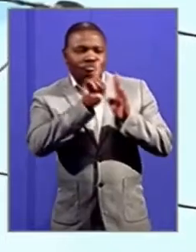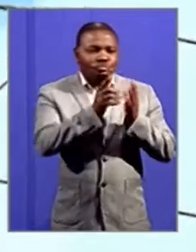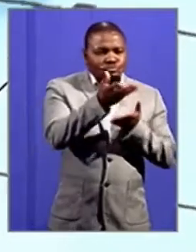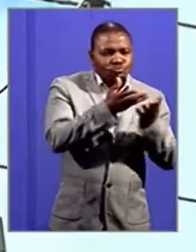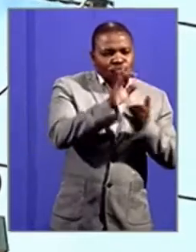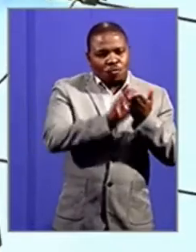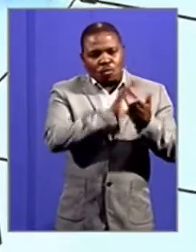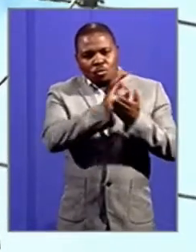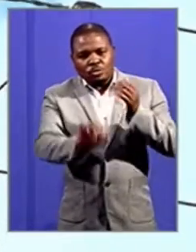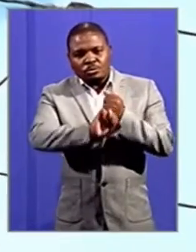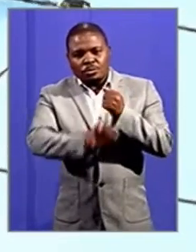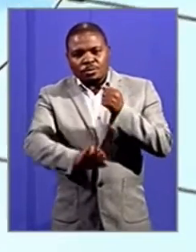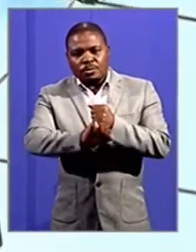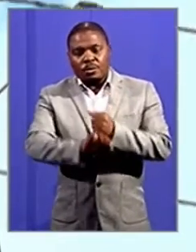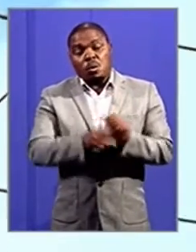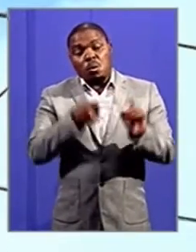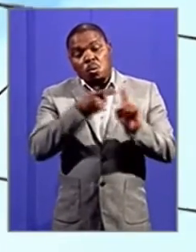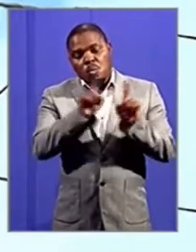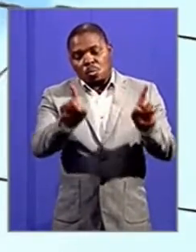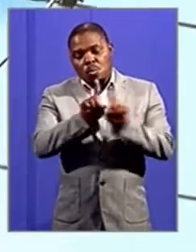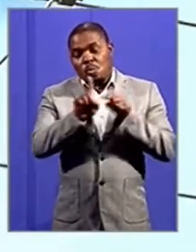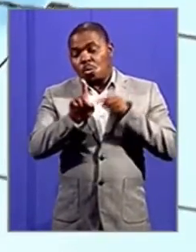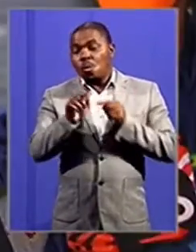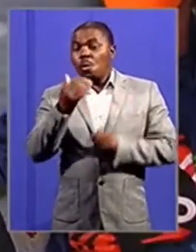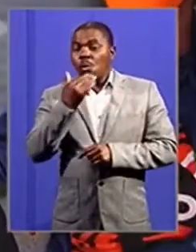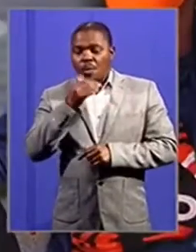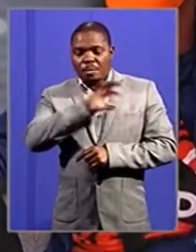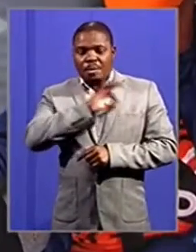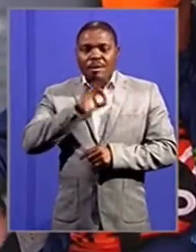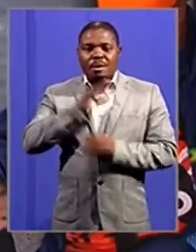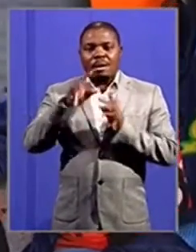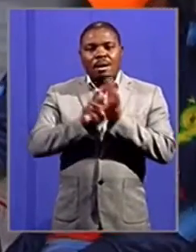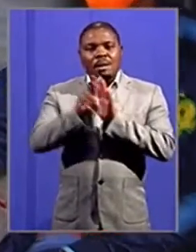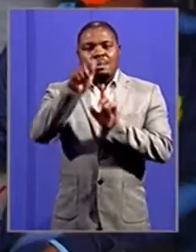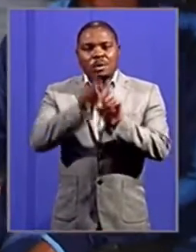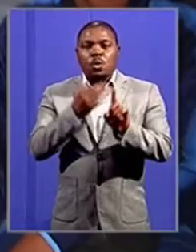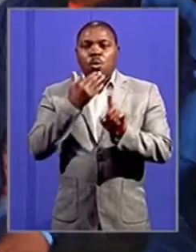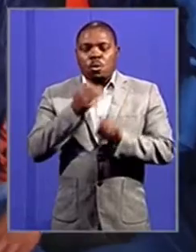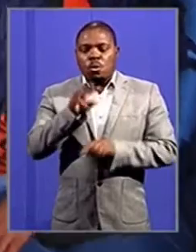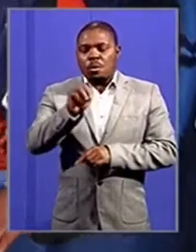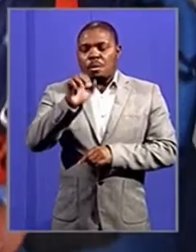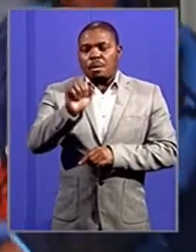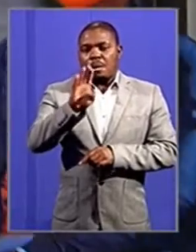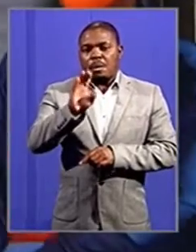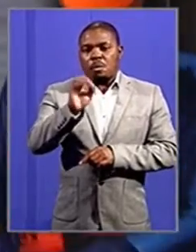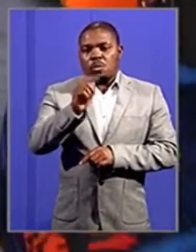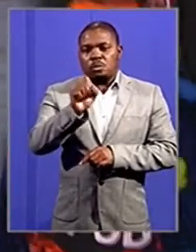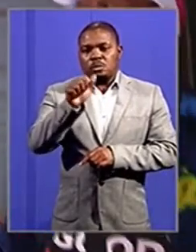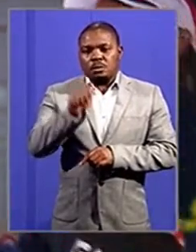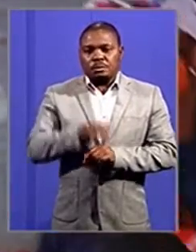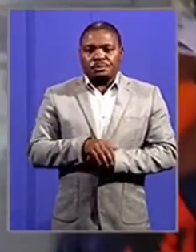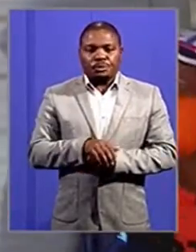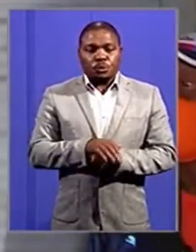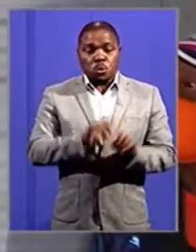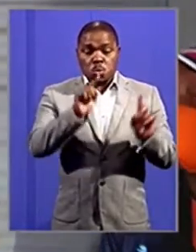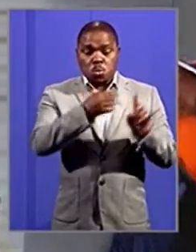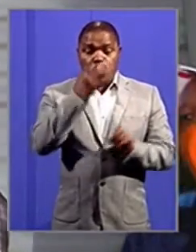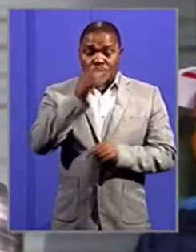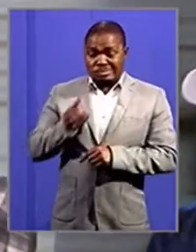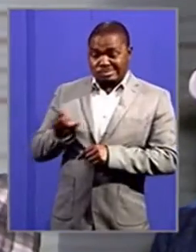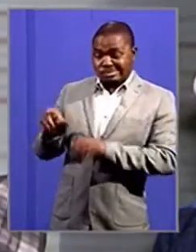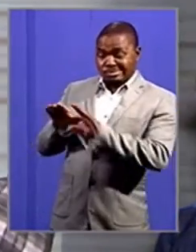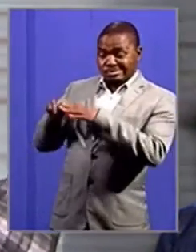tša bakgethi mo a bego a farafarilwe ke nkgetheng wa bomeara ka toropong ya Tshwane Sara Mabotsa. De Lille o re mokgatlo wa DA o swanela ke